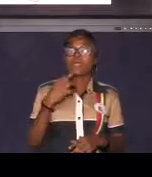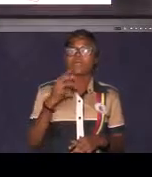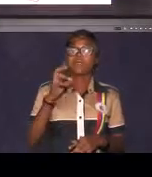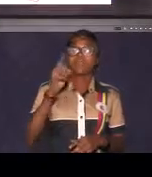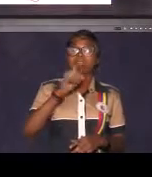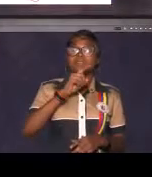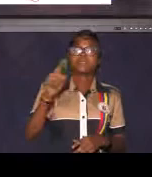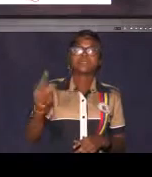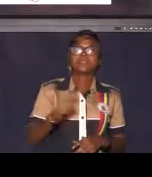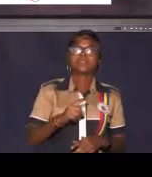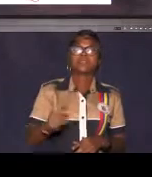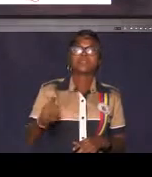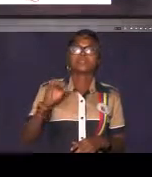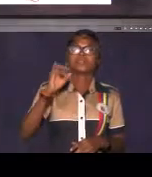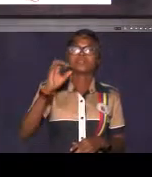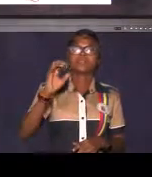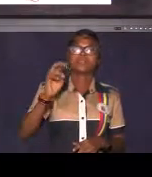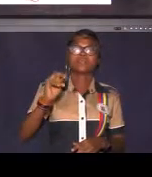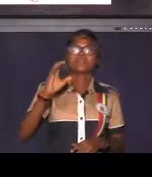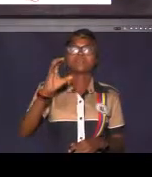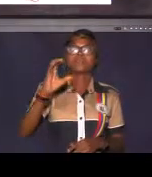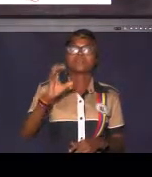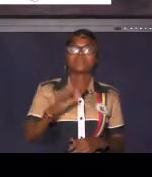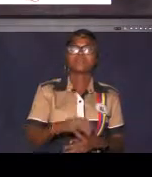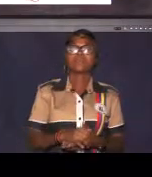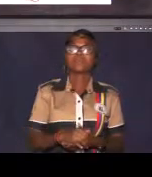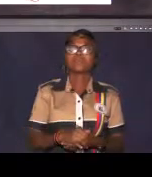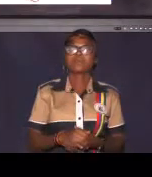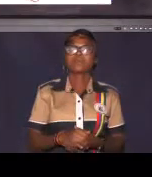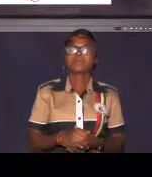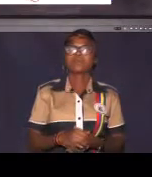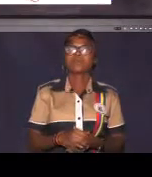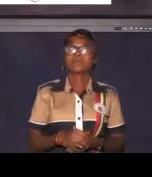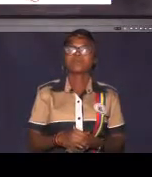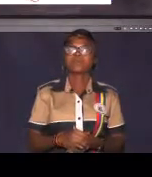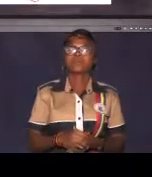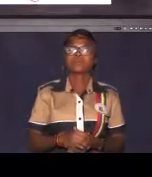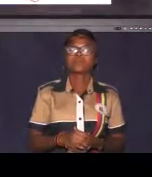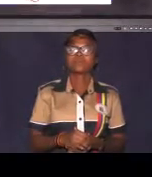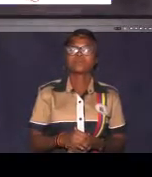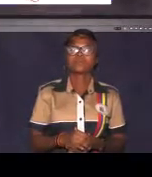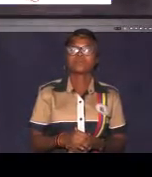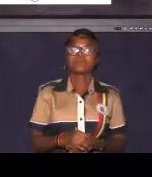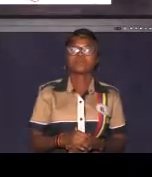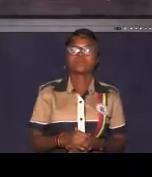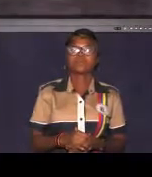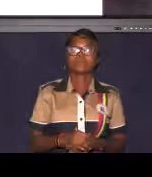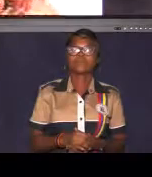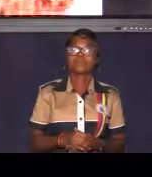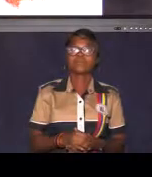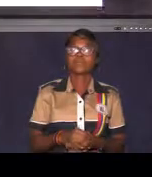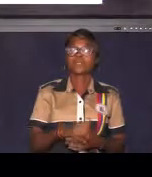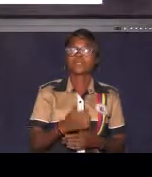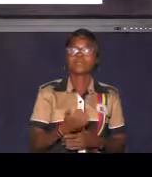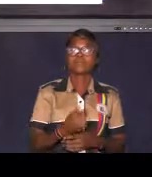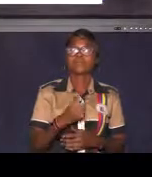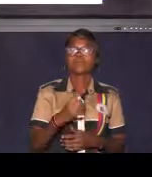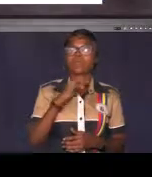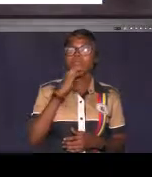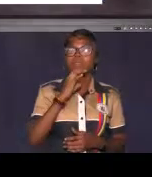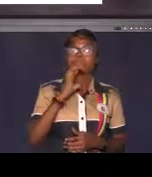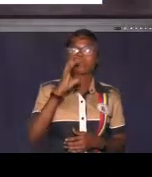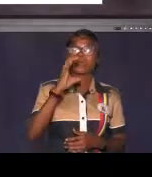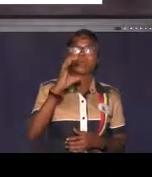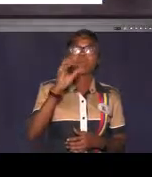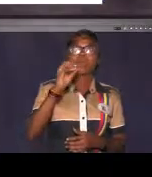let's look at them. The first one is zinc. Say that. Zinc, that's one example of solid